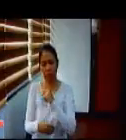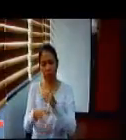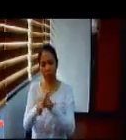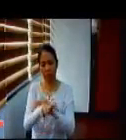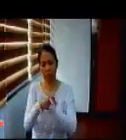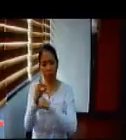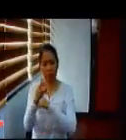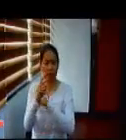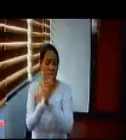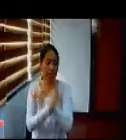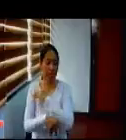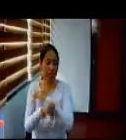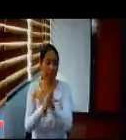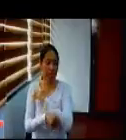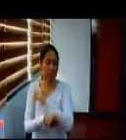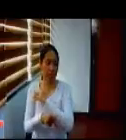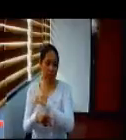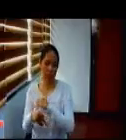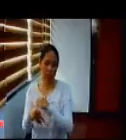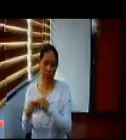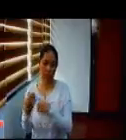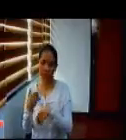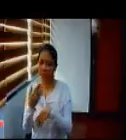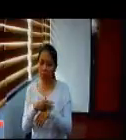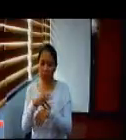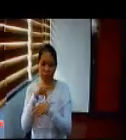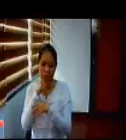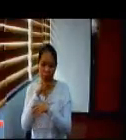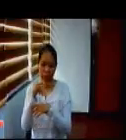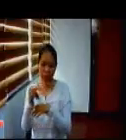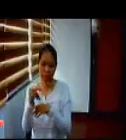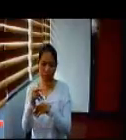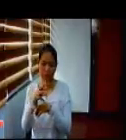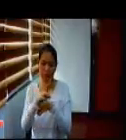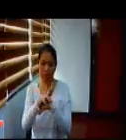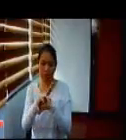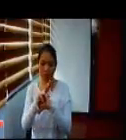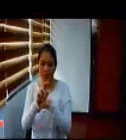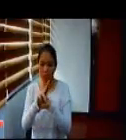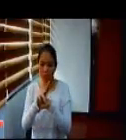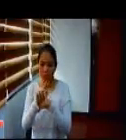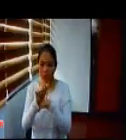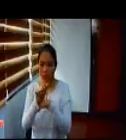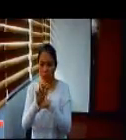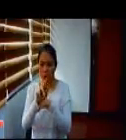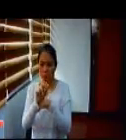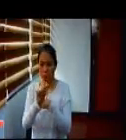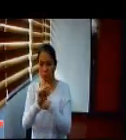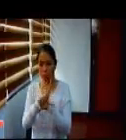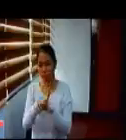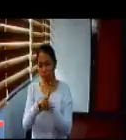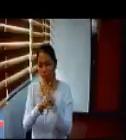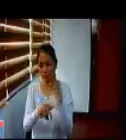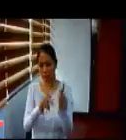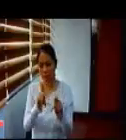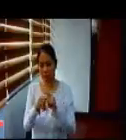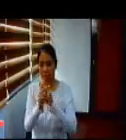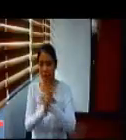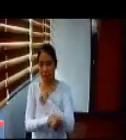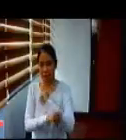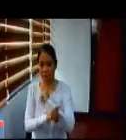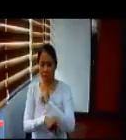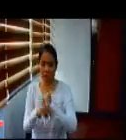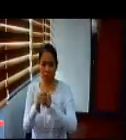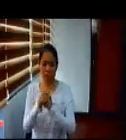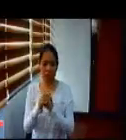no longer a predominantly rural people. About 40% of the population is now